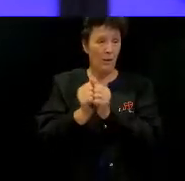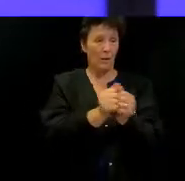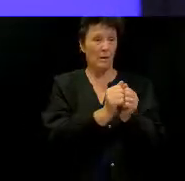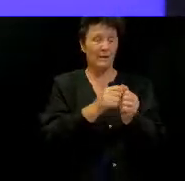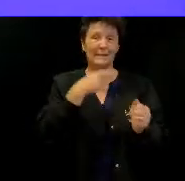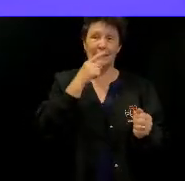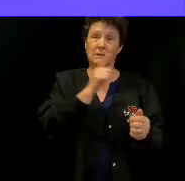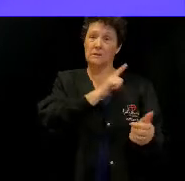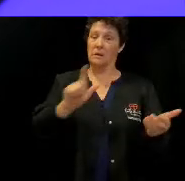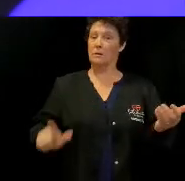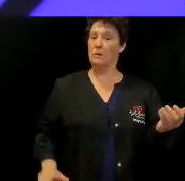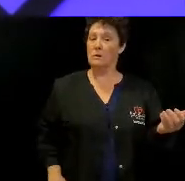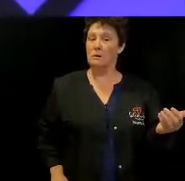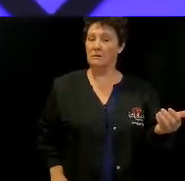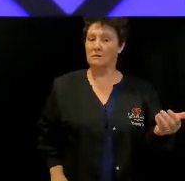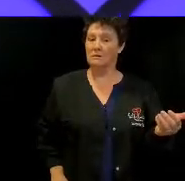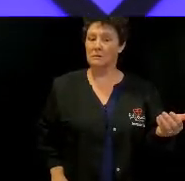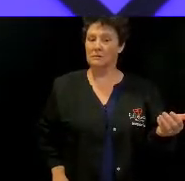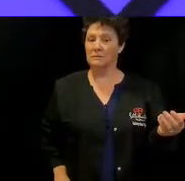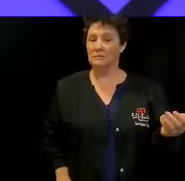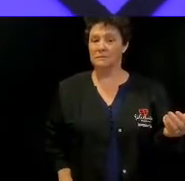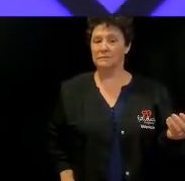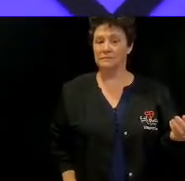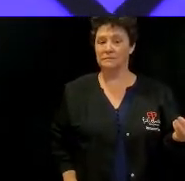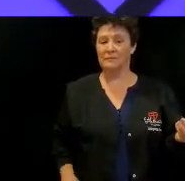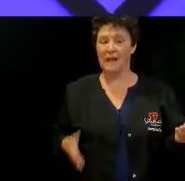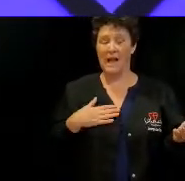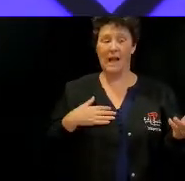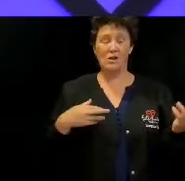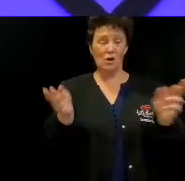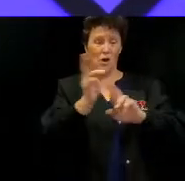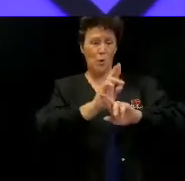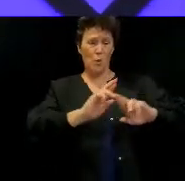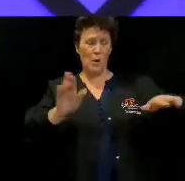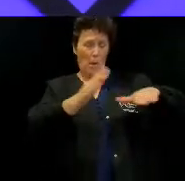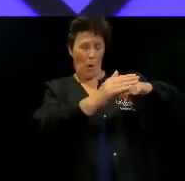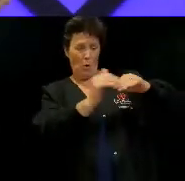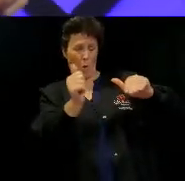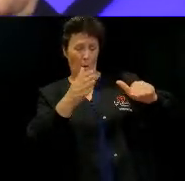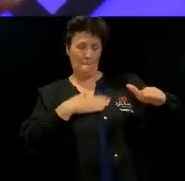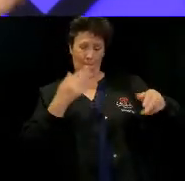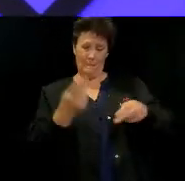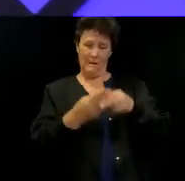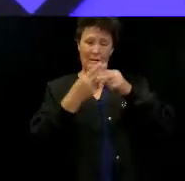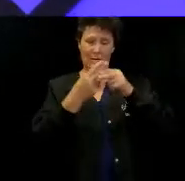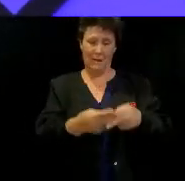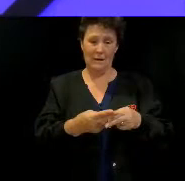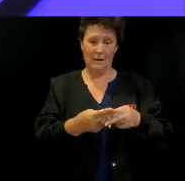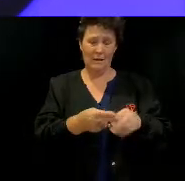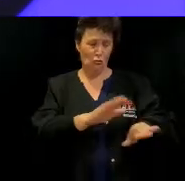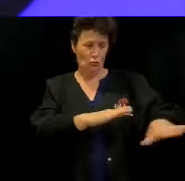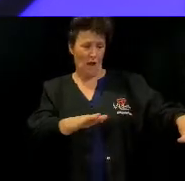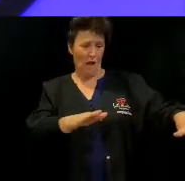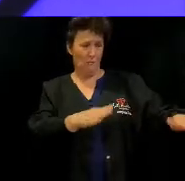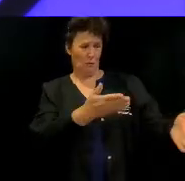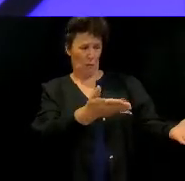the Lord. For I have redeemed you. I've called you by name. Child, you are